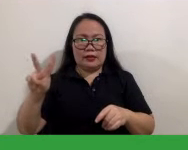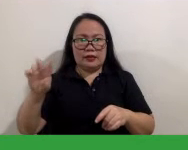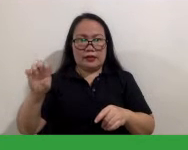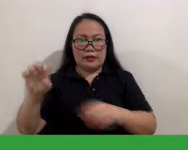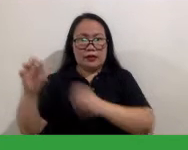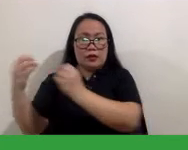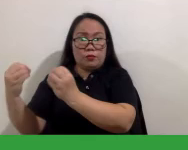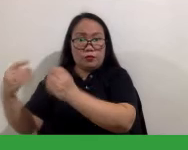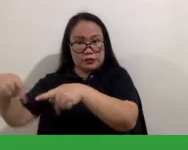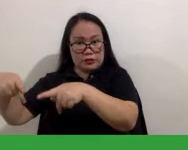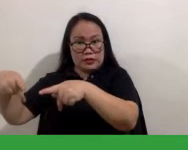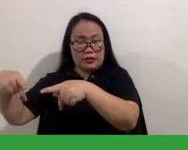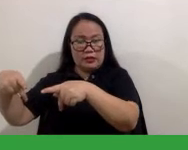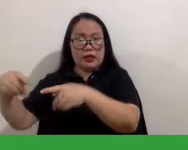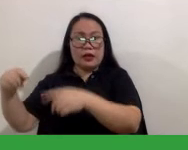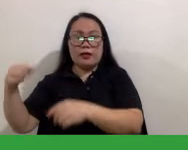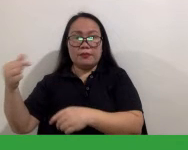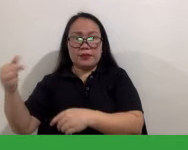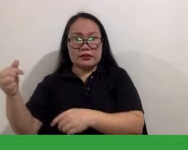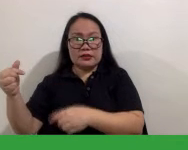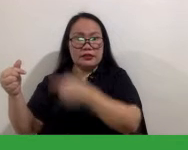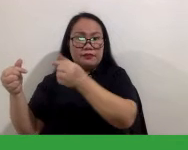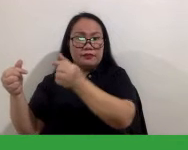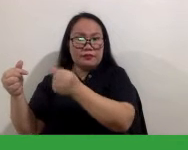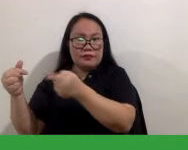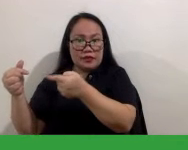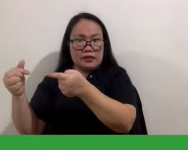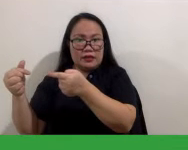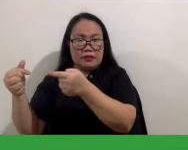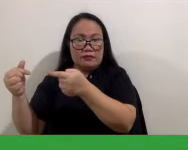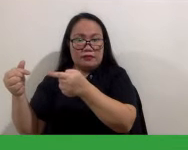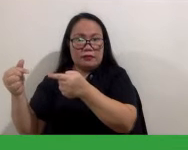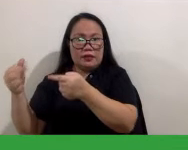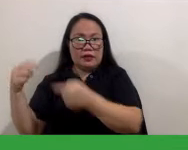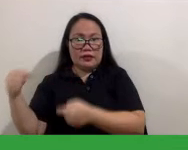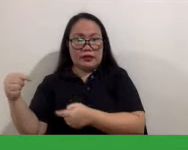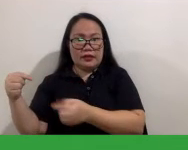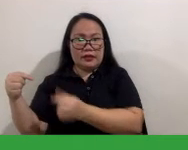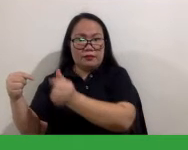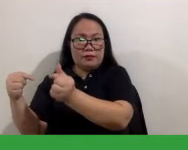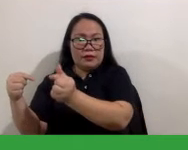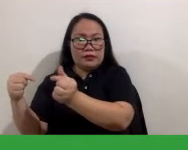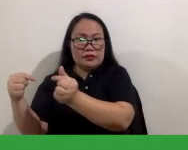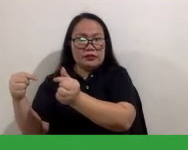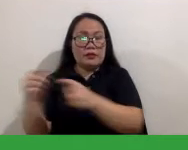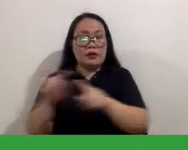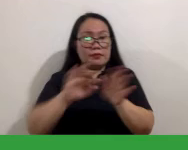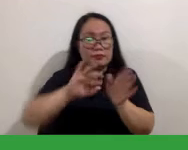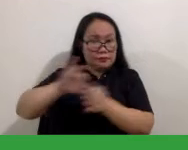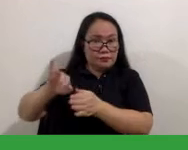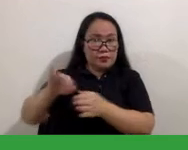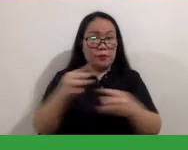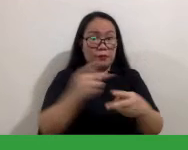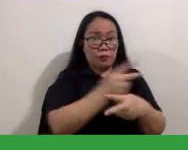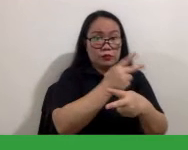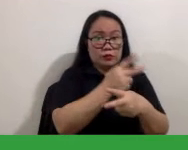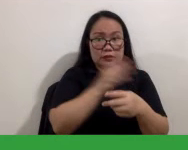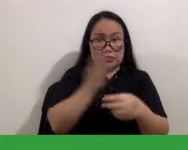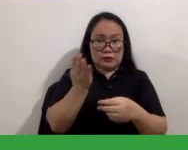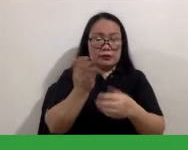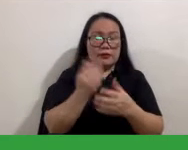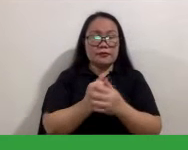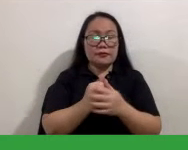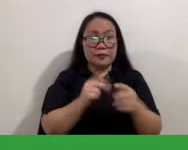inverse, it's the opposite. Positive, you will add negative. Negative, you will add positive. Pag sinabi naman nating